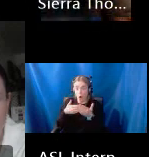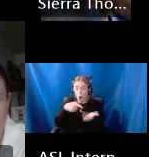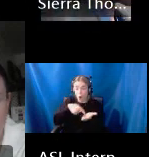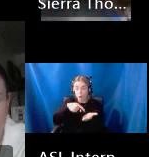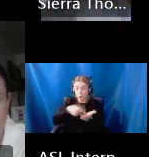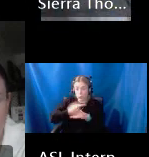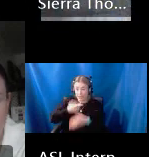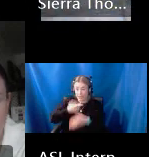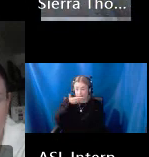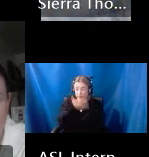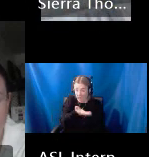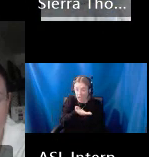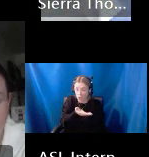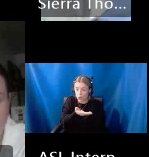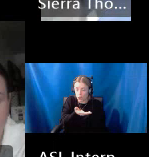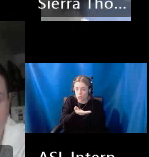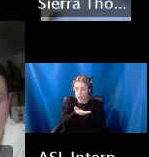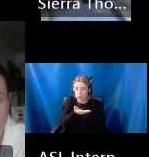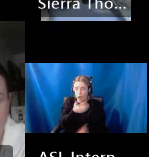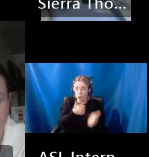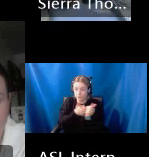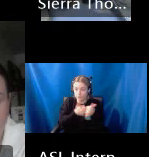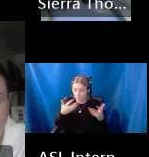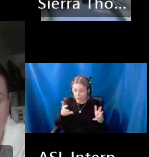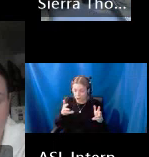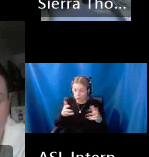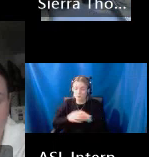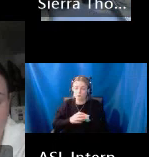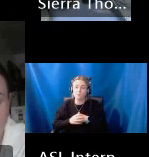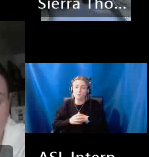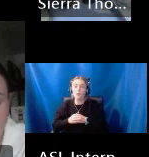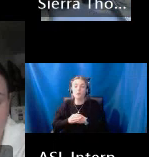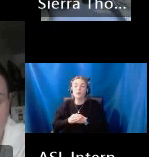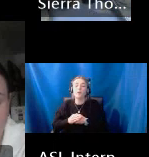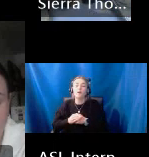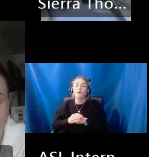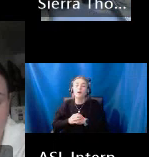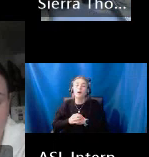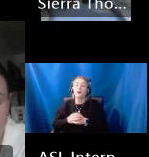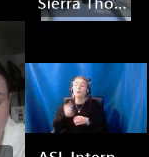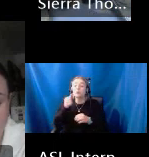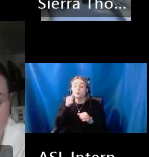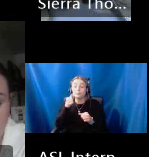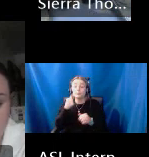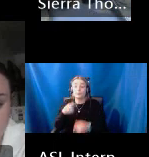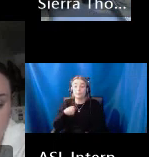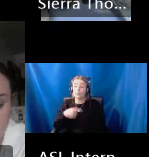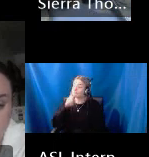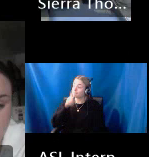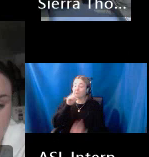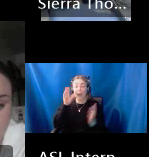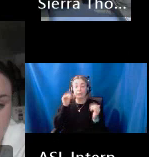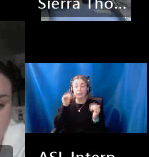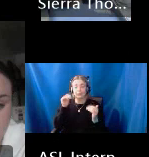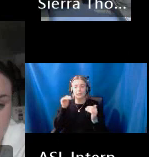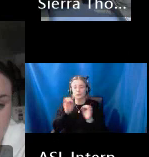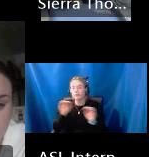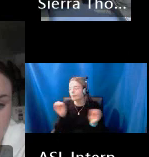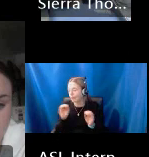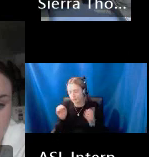and we're going to look at the rubric. Again, I never go and say how you're not going to meet your expectations. I go here to what you need to